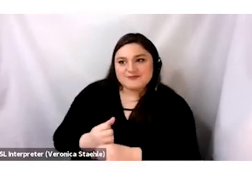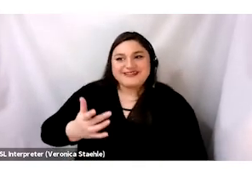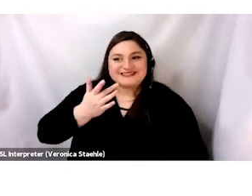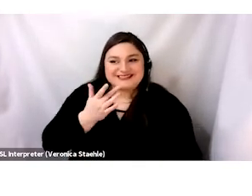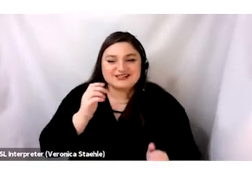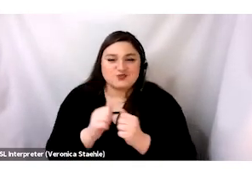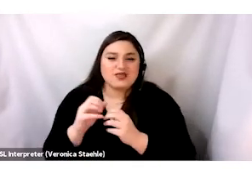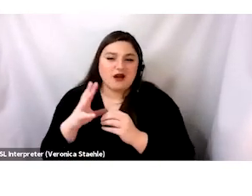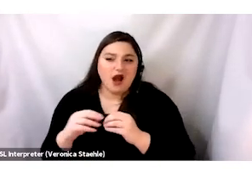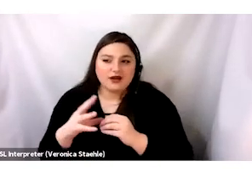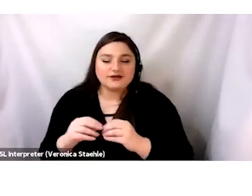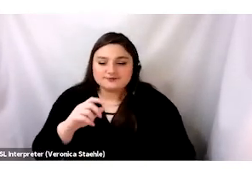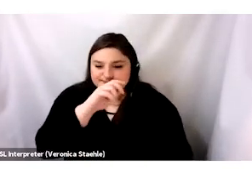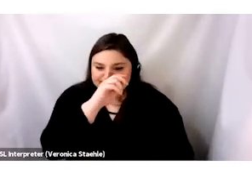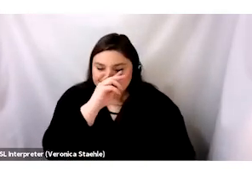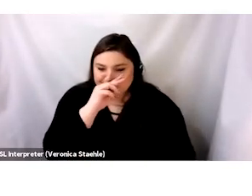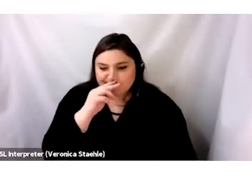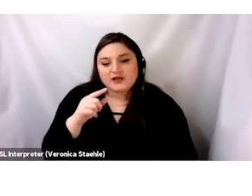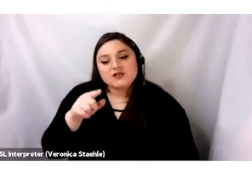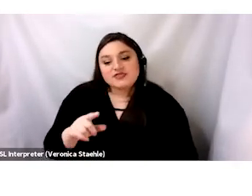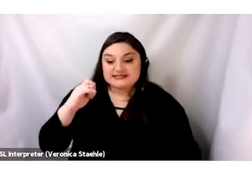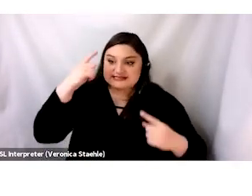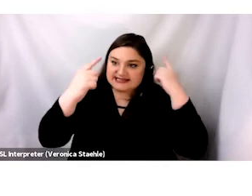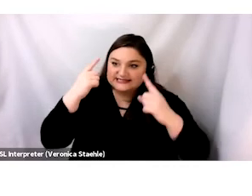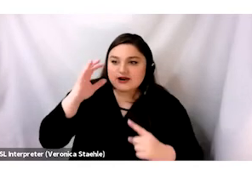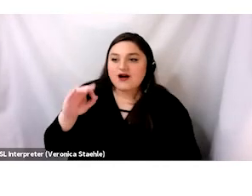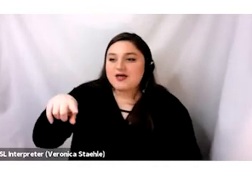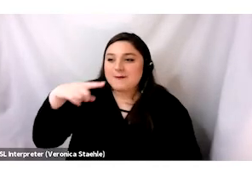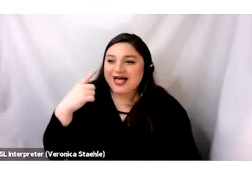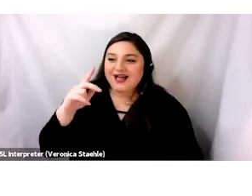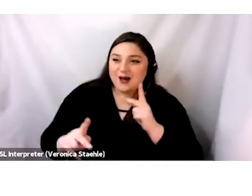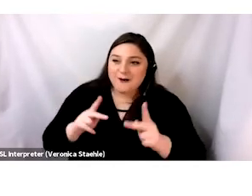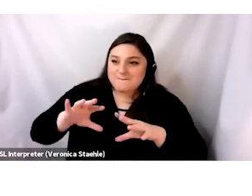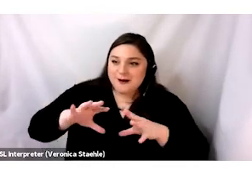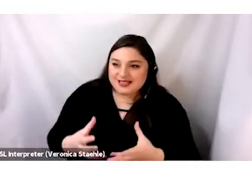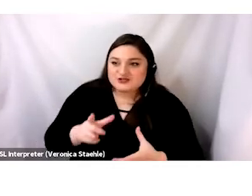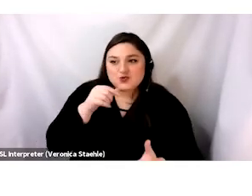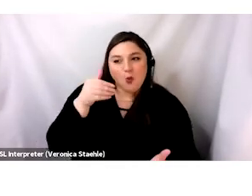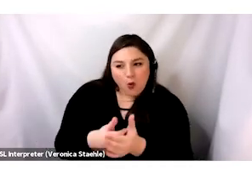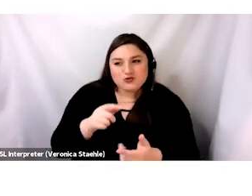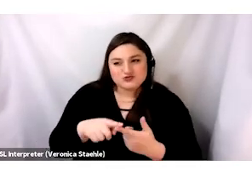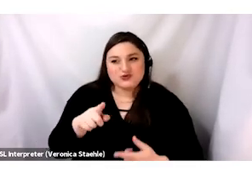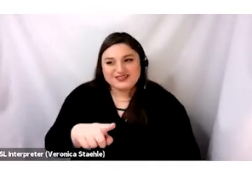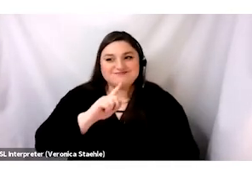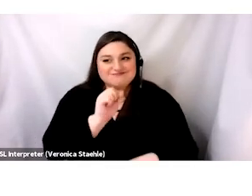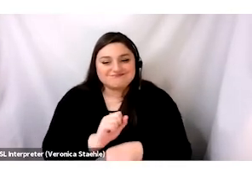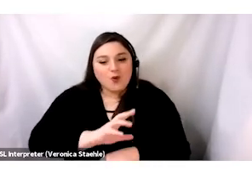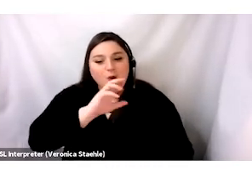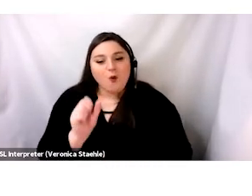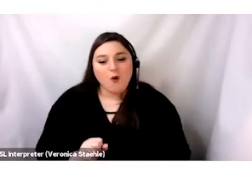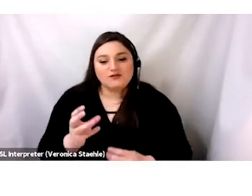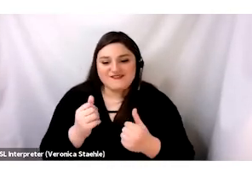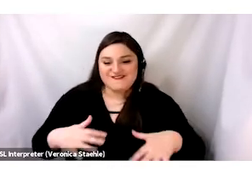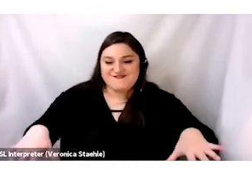geographic specificity, thinking about the Black community that's closest to these fields in Northampton County. And we see this sort